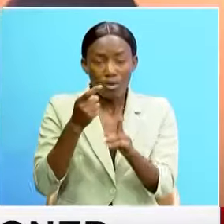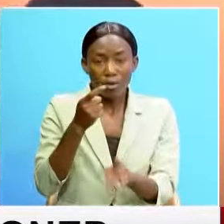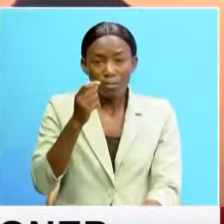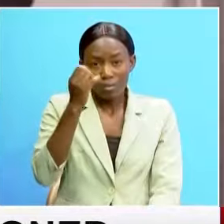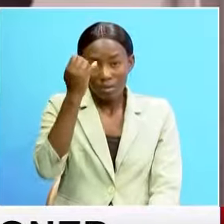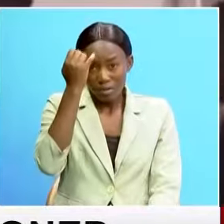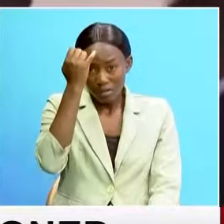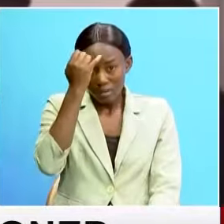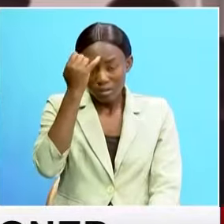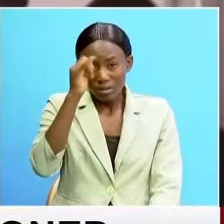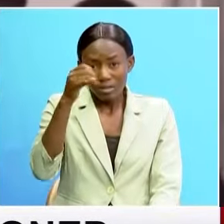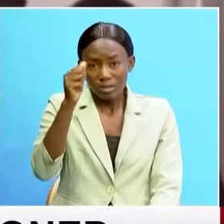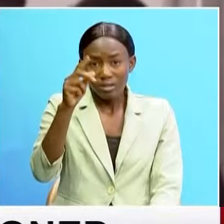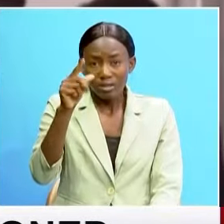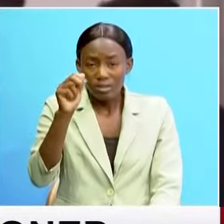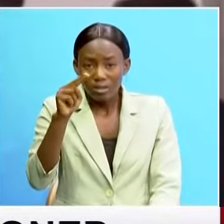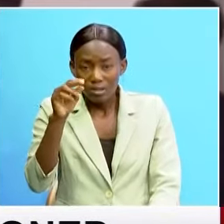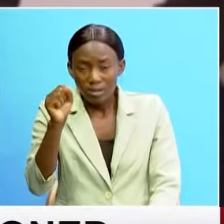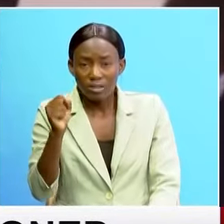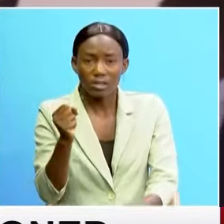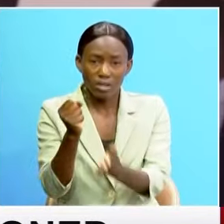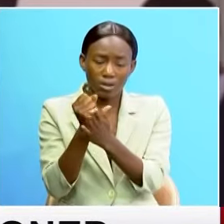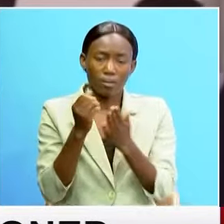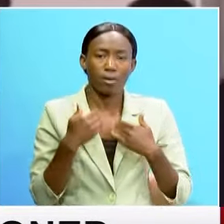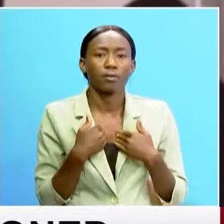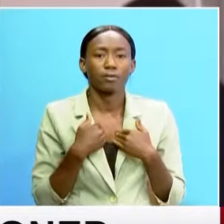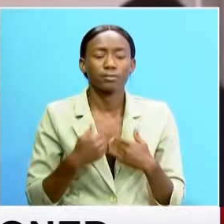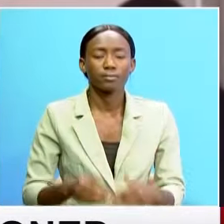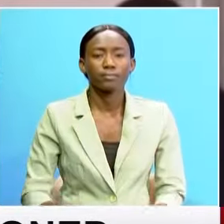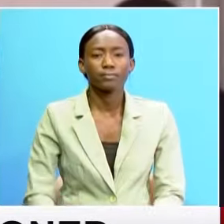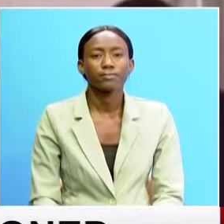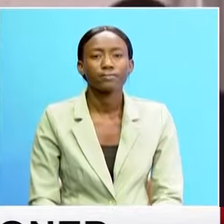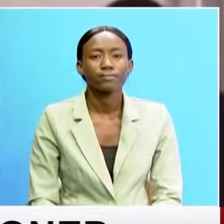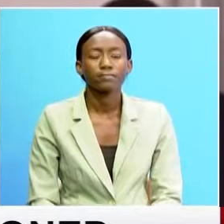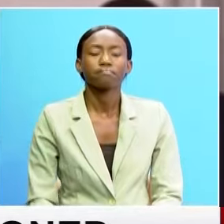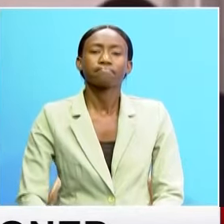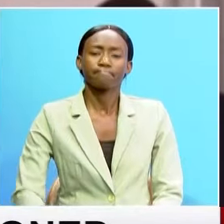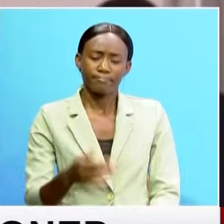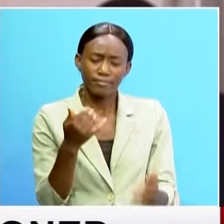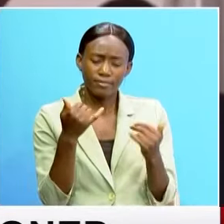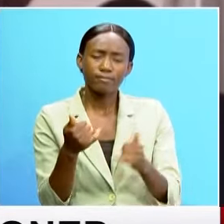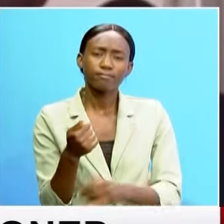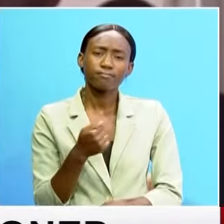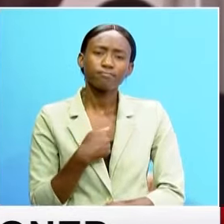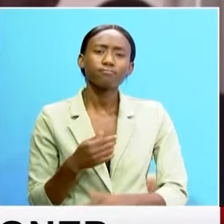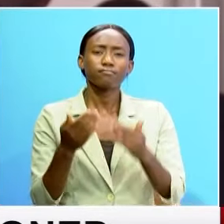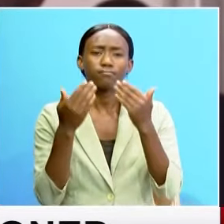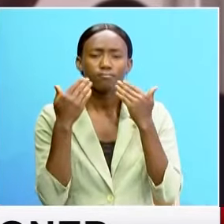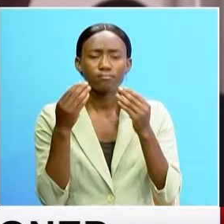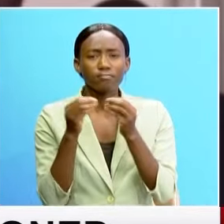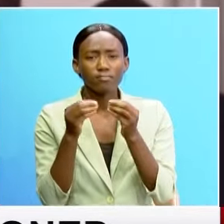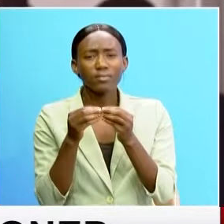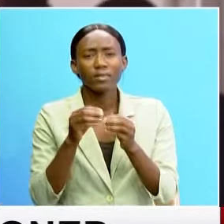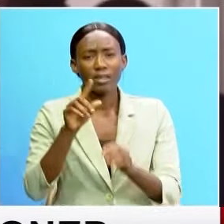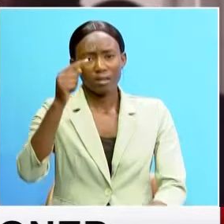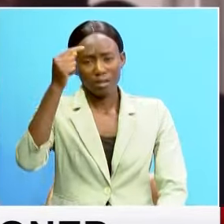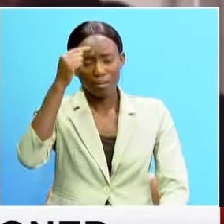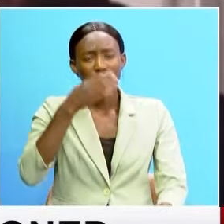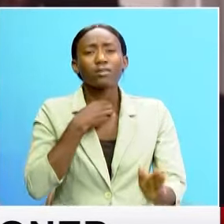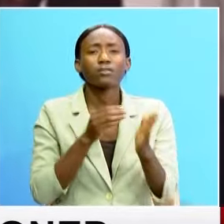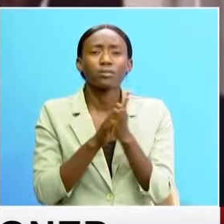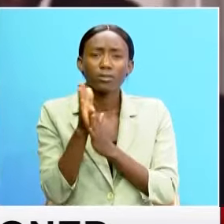people. But I want to simply indicate the commitment this government has, this UPND Newton government